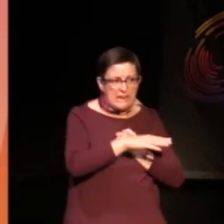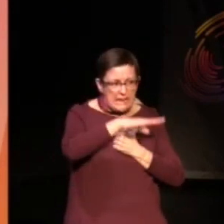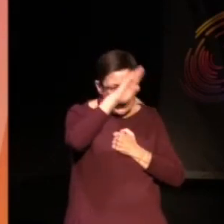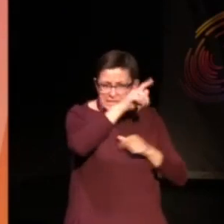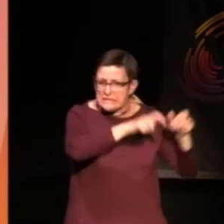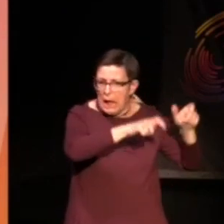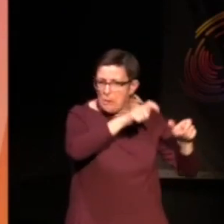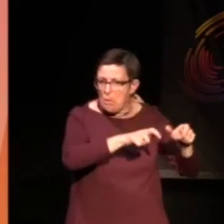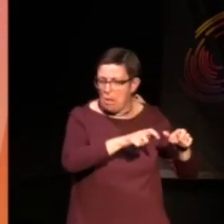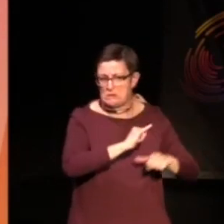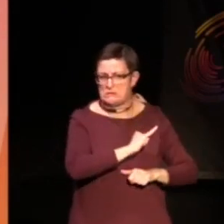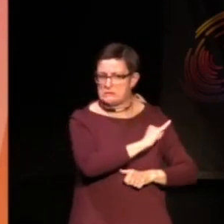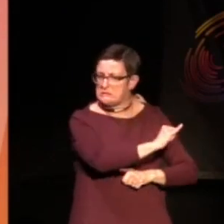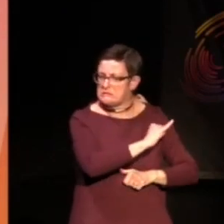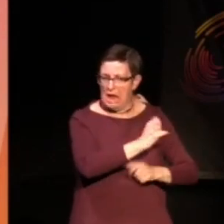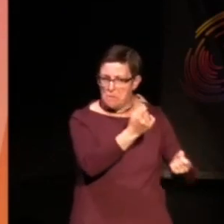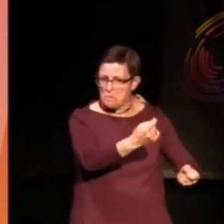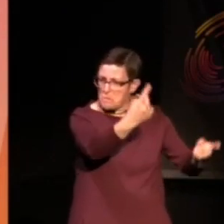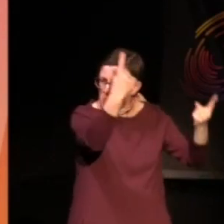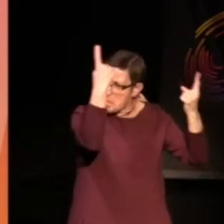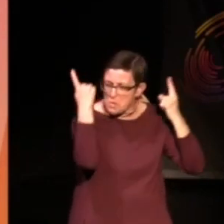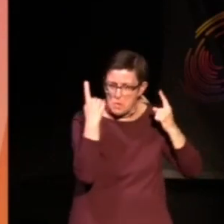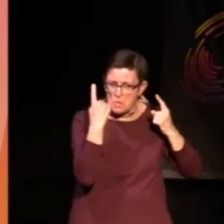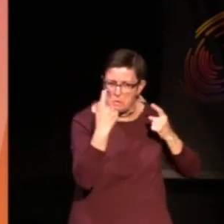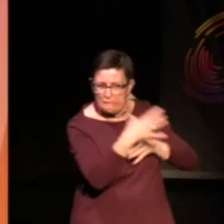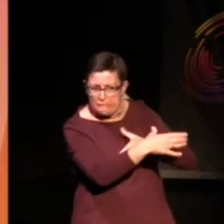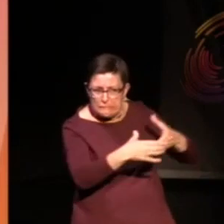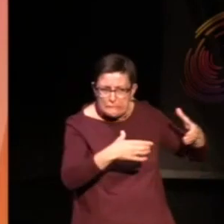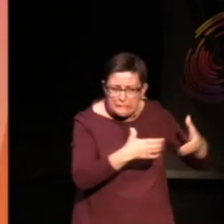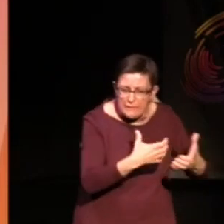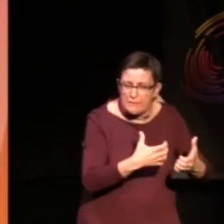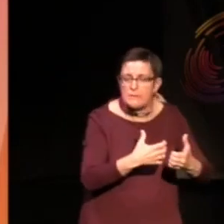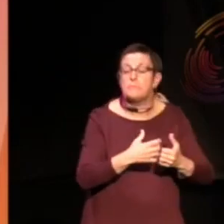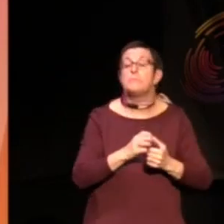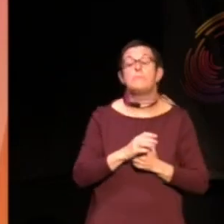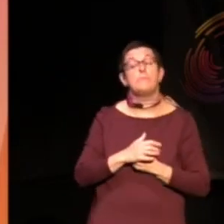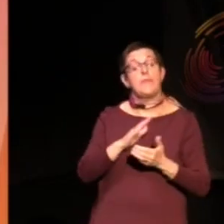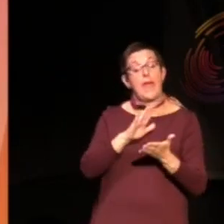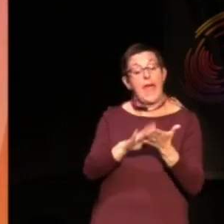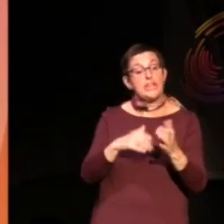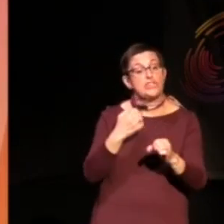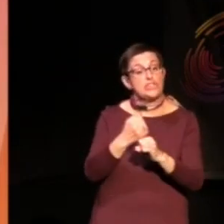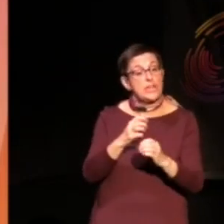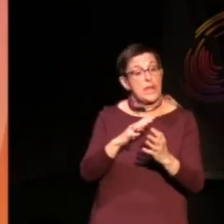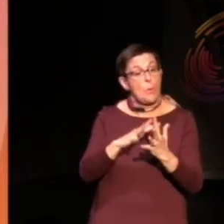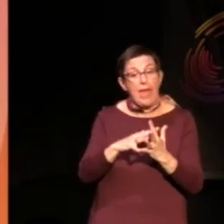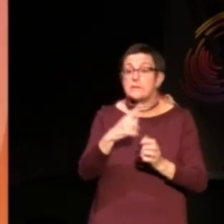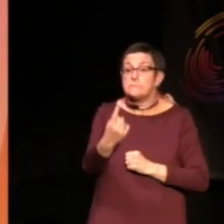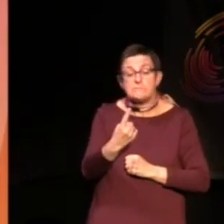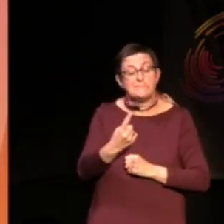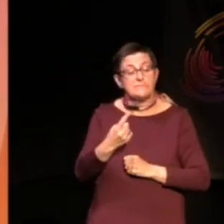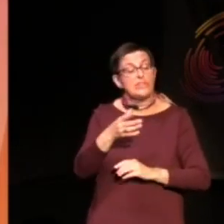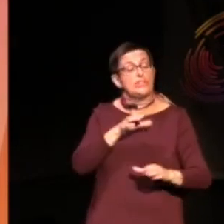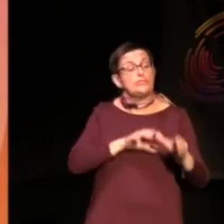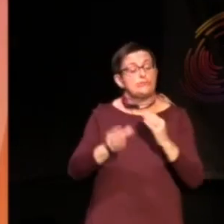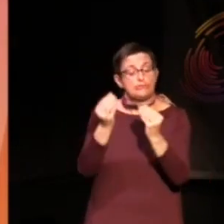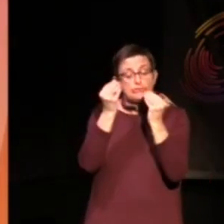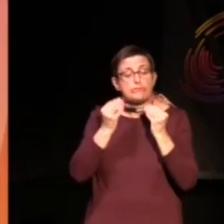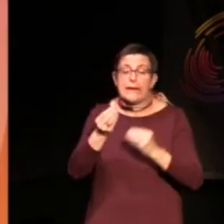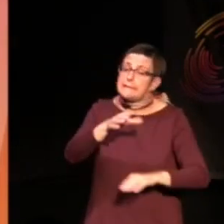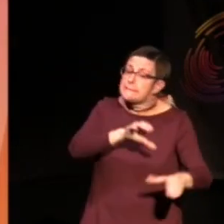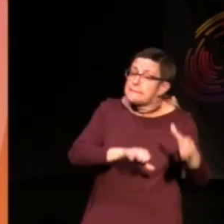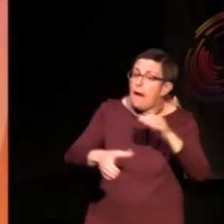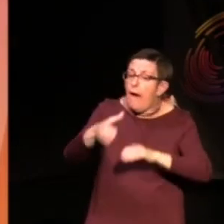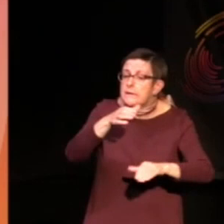Istanbulites. H.G. Wells, a writer trained as a scientist and prolific across many genres,